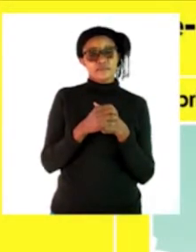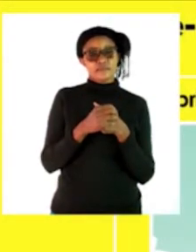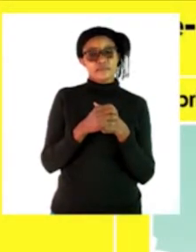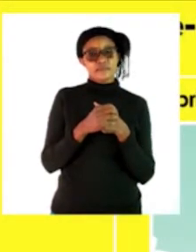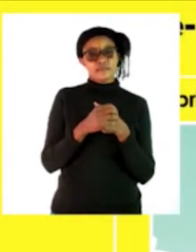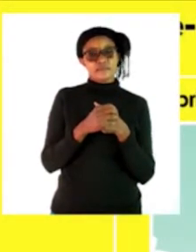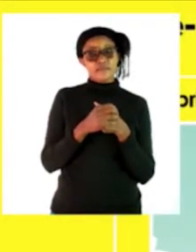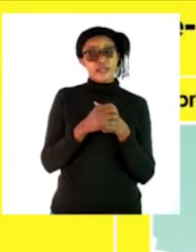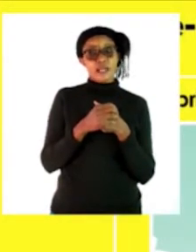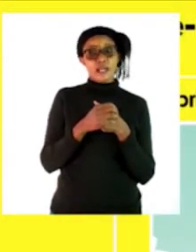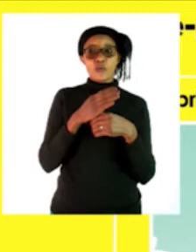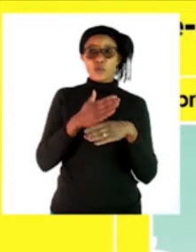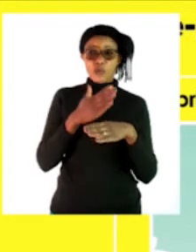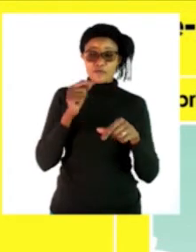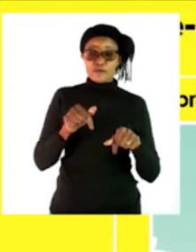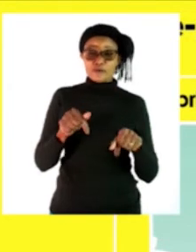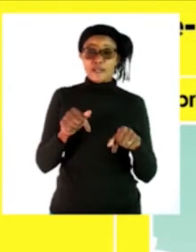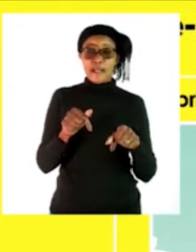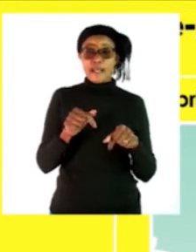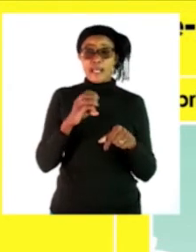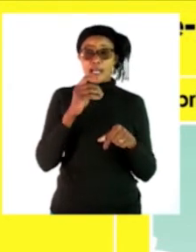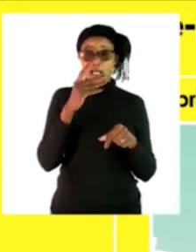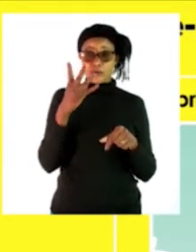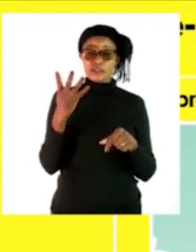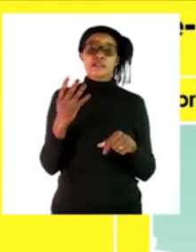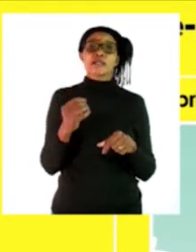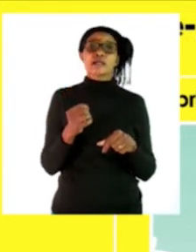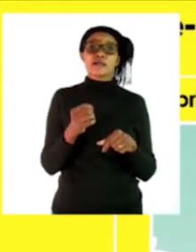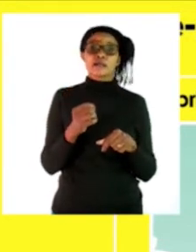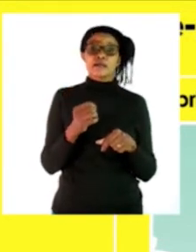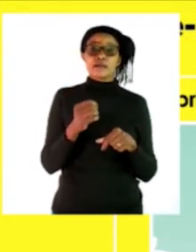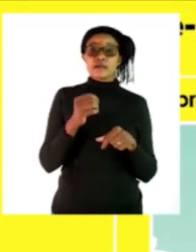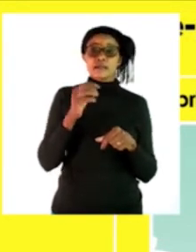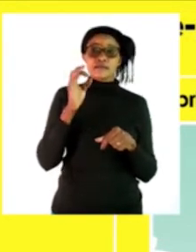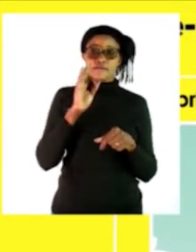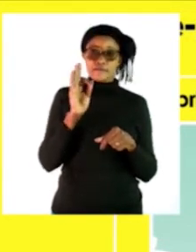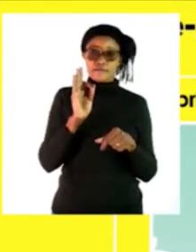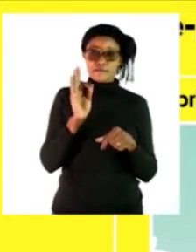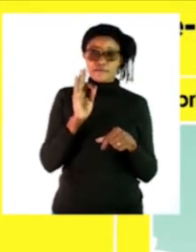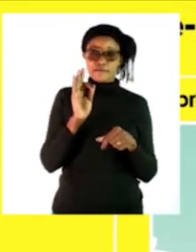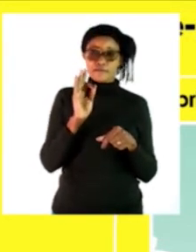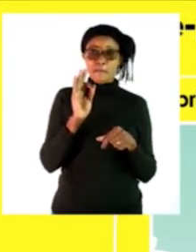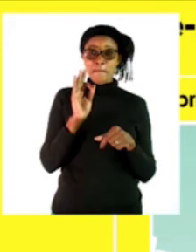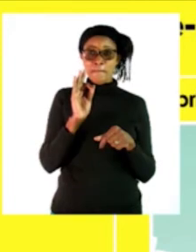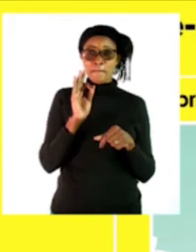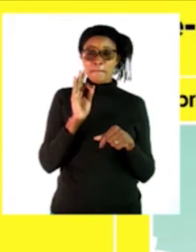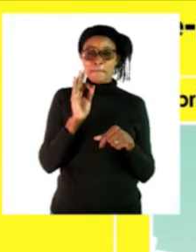Lesson 4. Counting the letter F